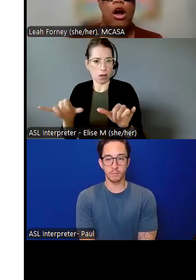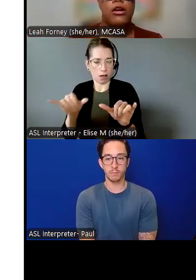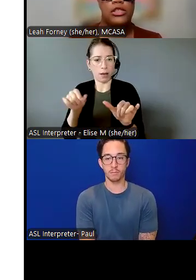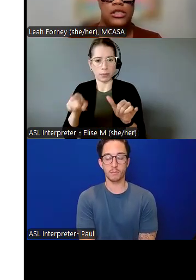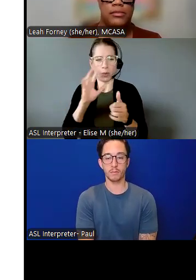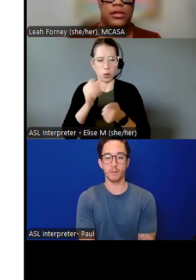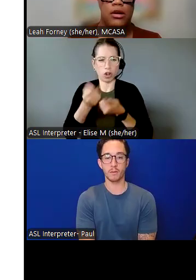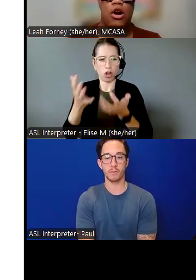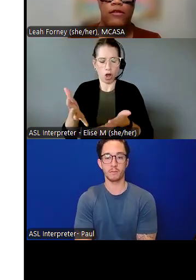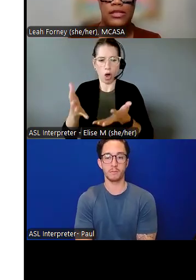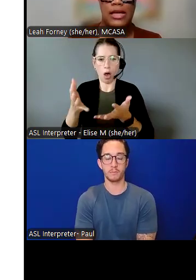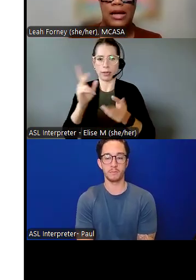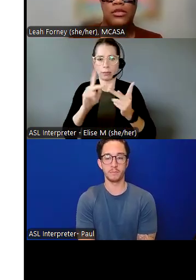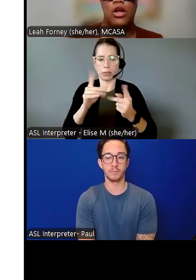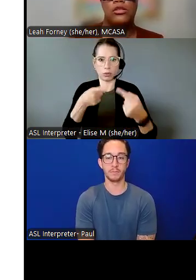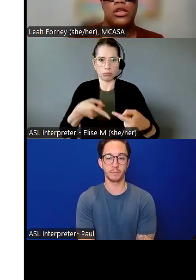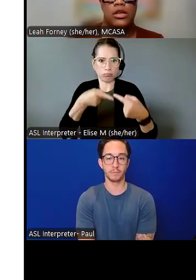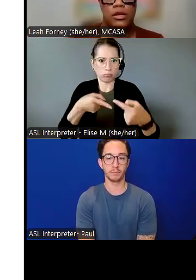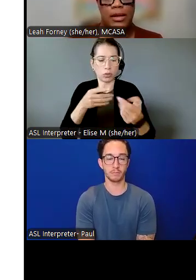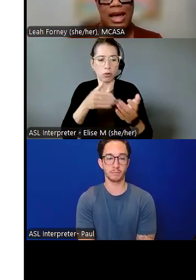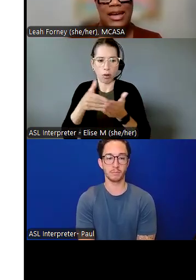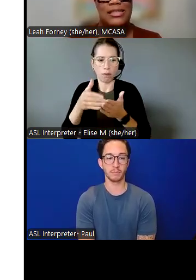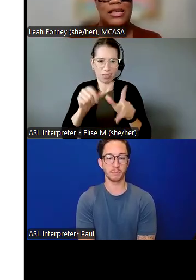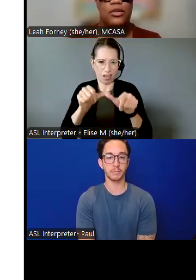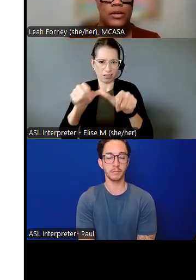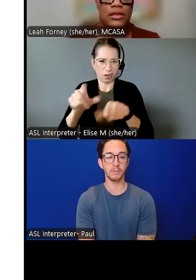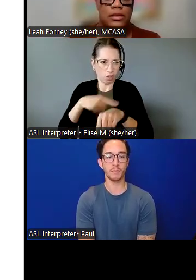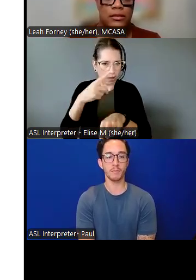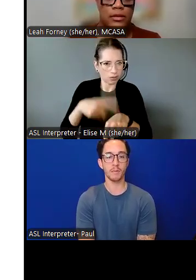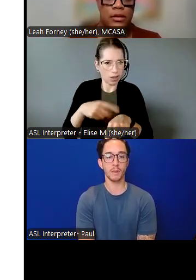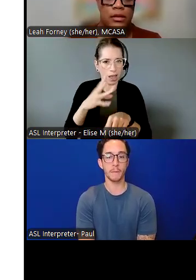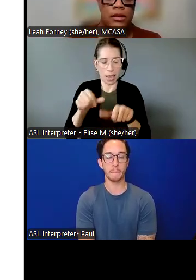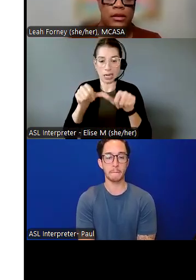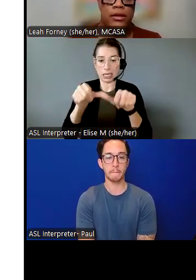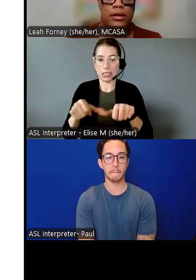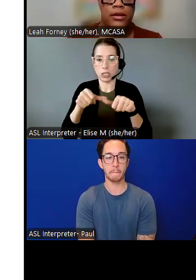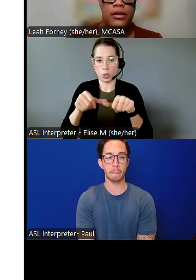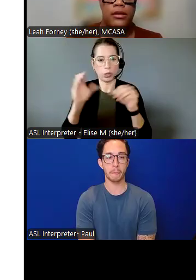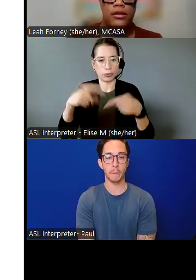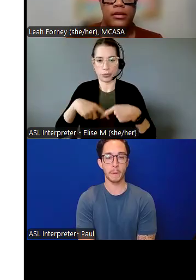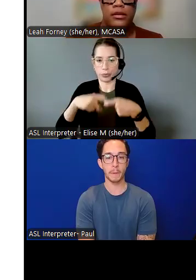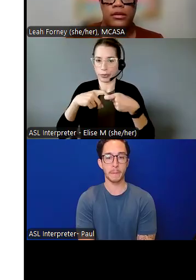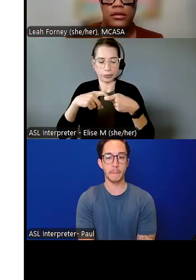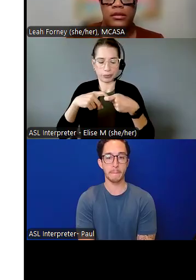causes hardship, oftentimes long term and continuous.